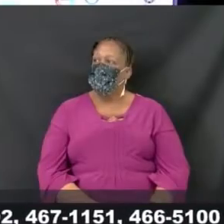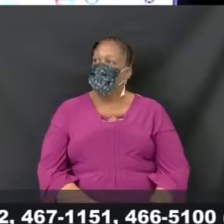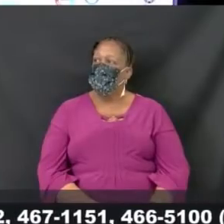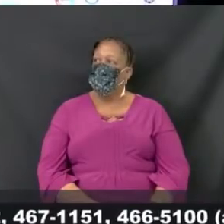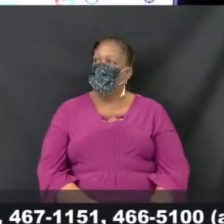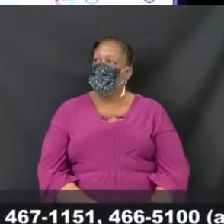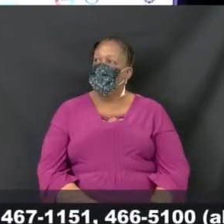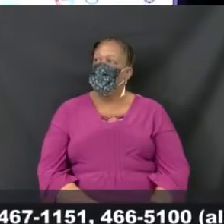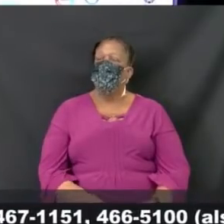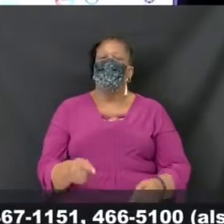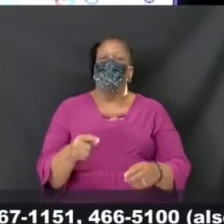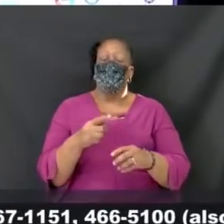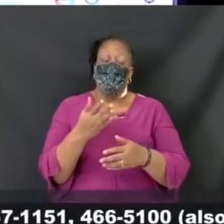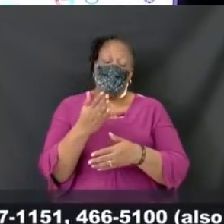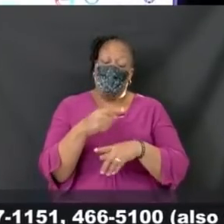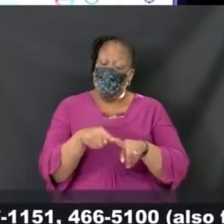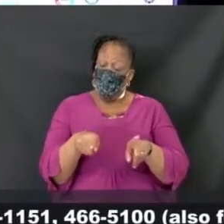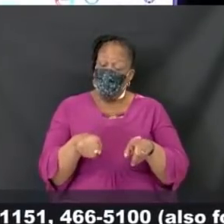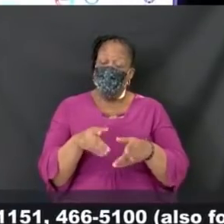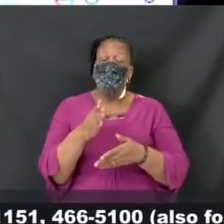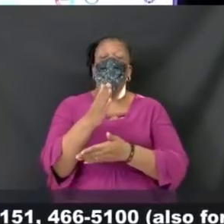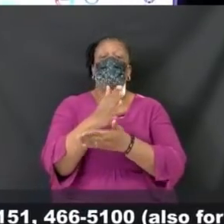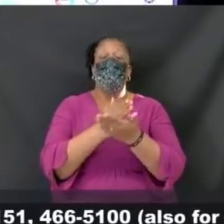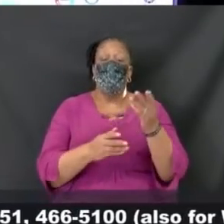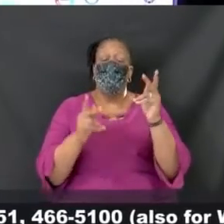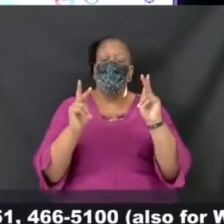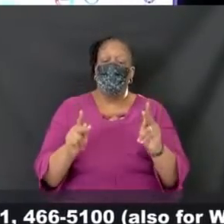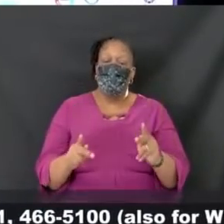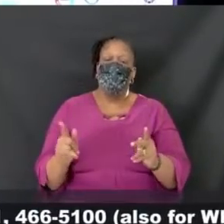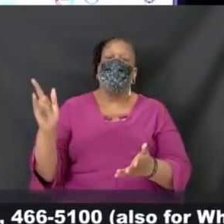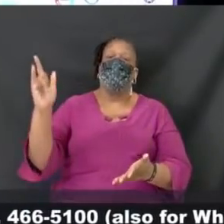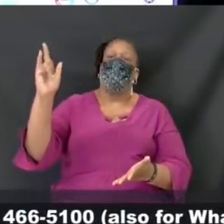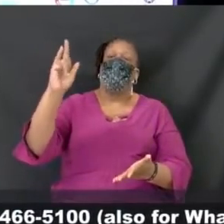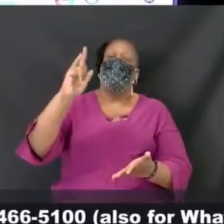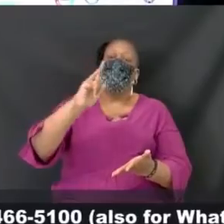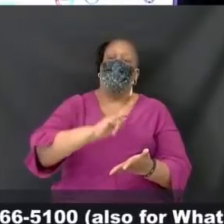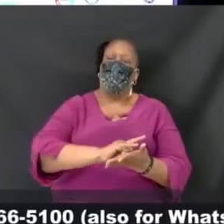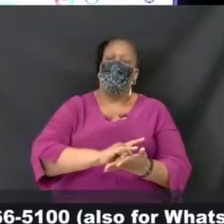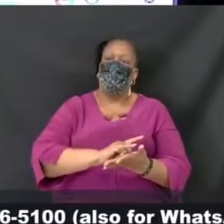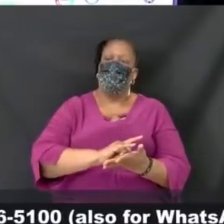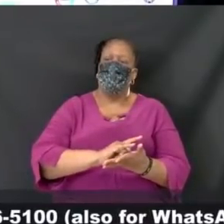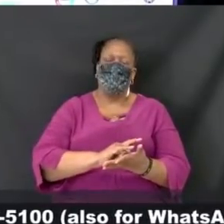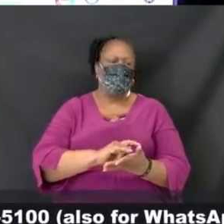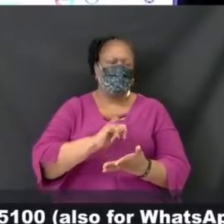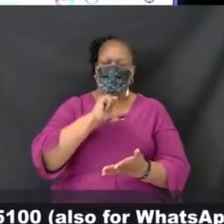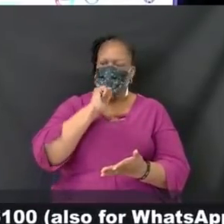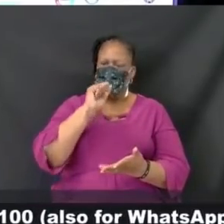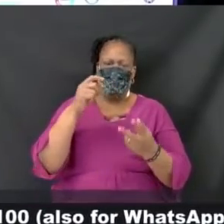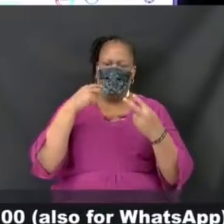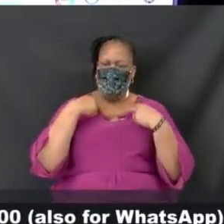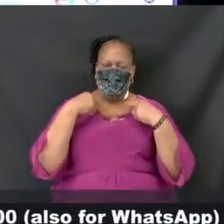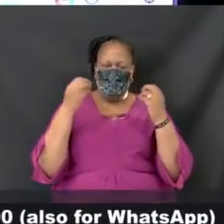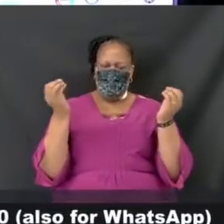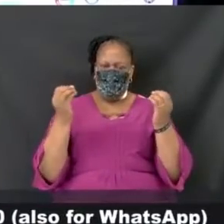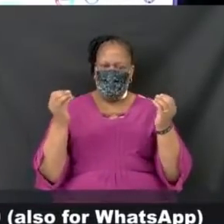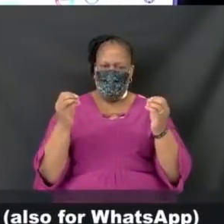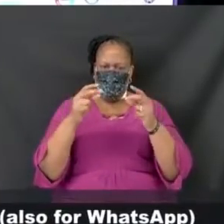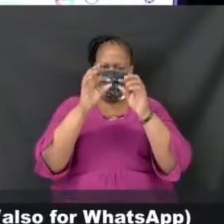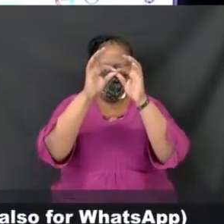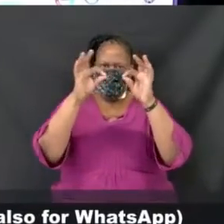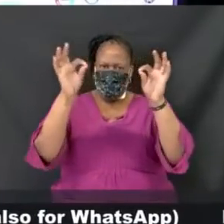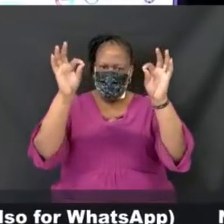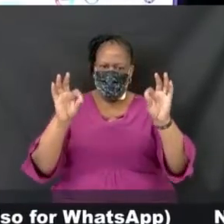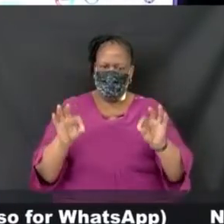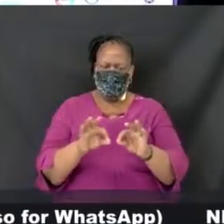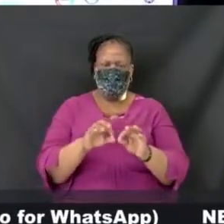Federation of St. Kitts and Nevis, non-nationals at that, without the appropriate approvals or documentation in terms